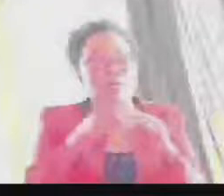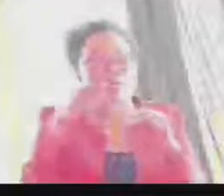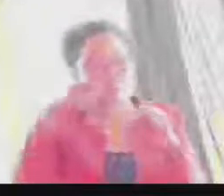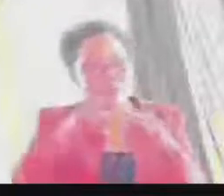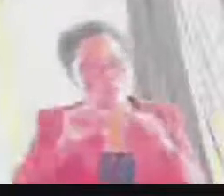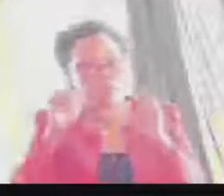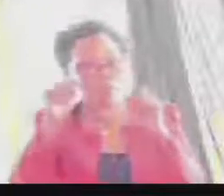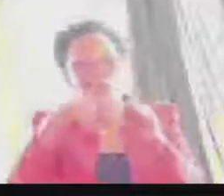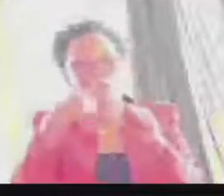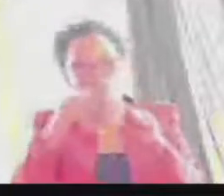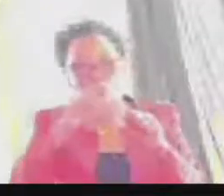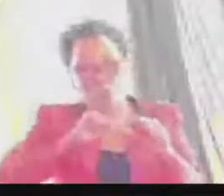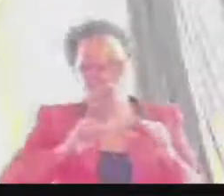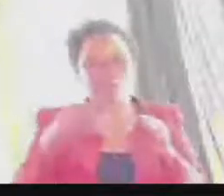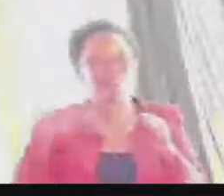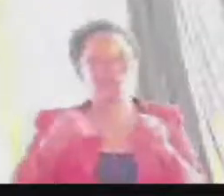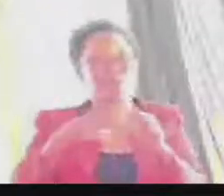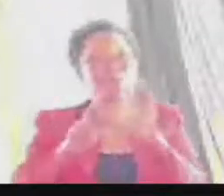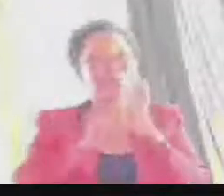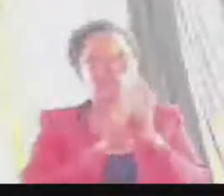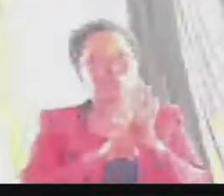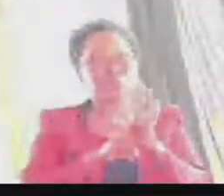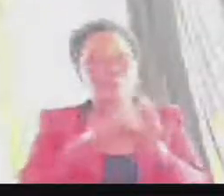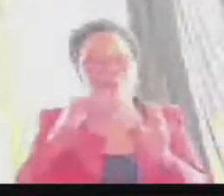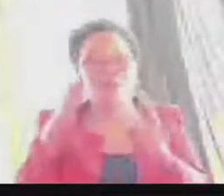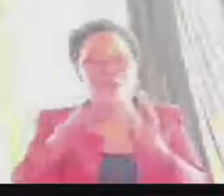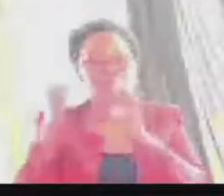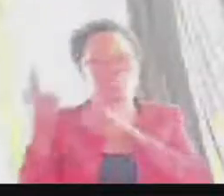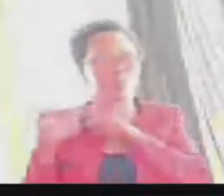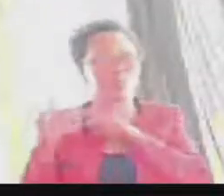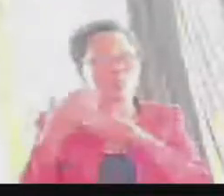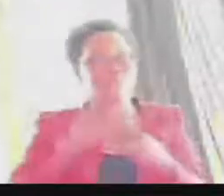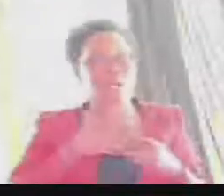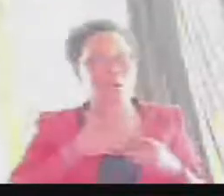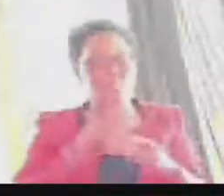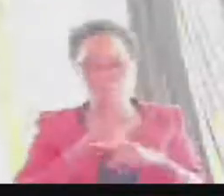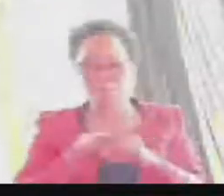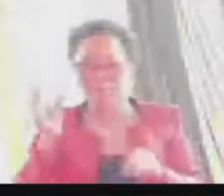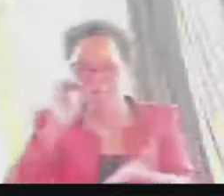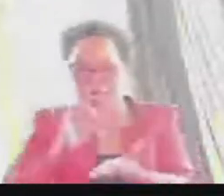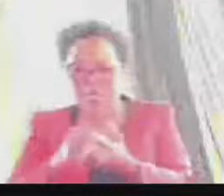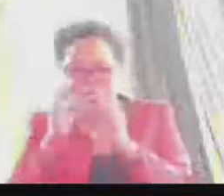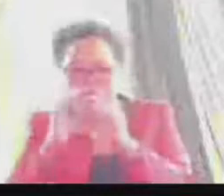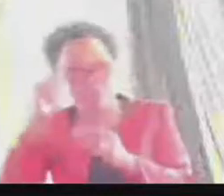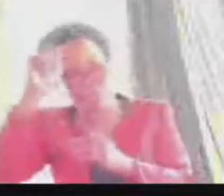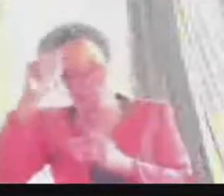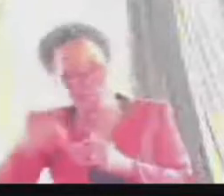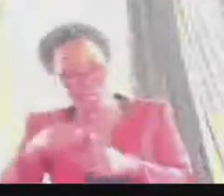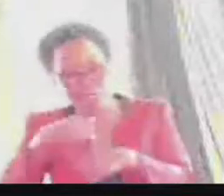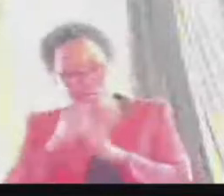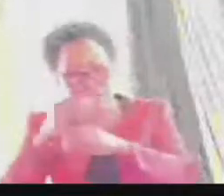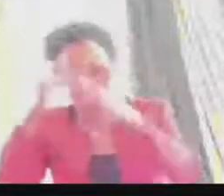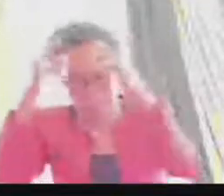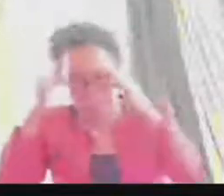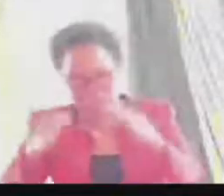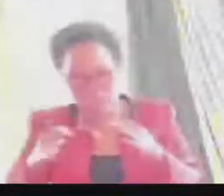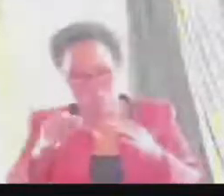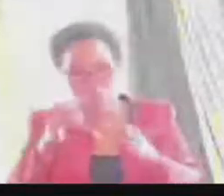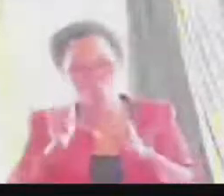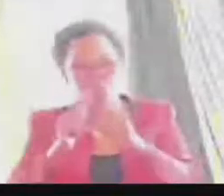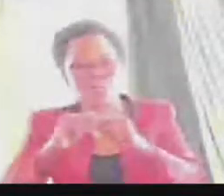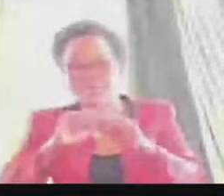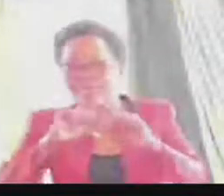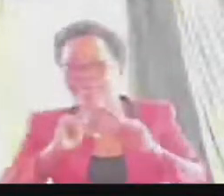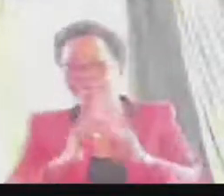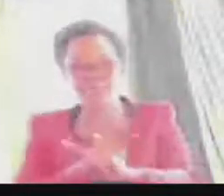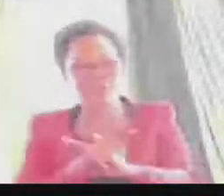people's representatives, that's our responsibility. But again, now if the judge comes to a decision that seems to overturn that